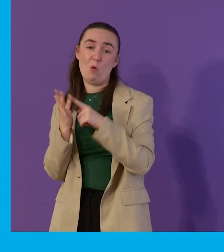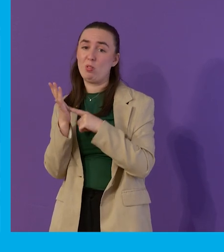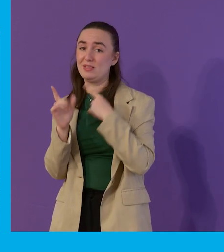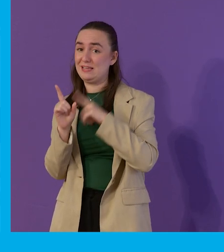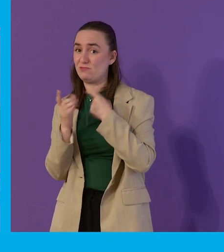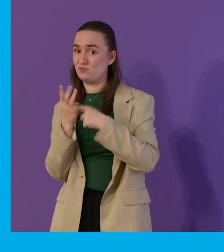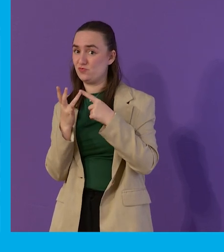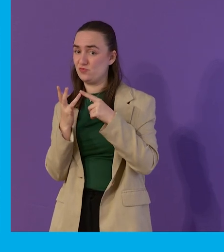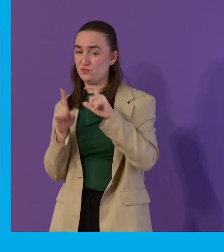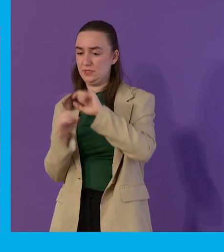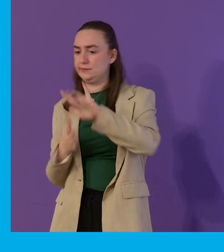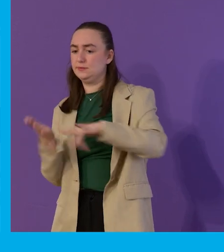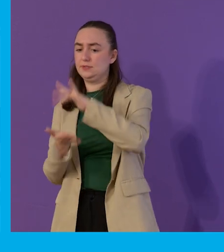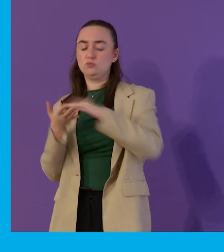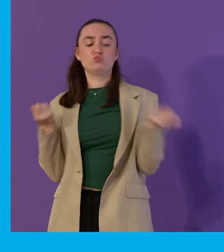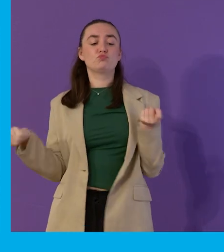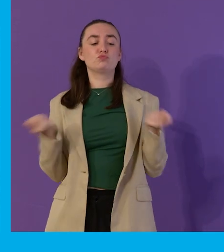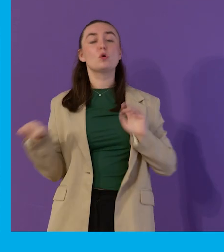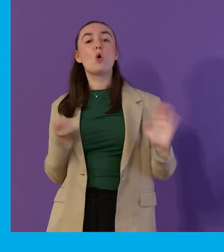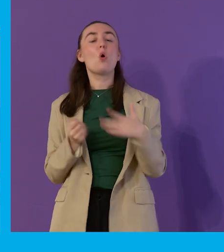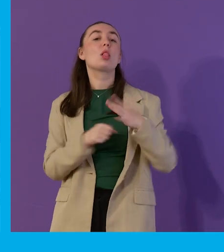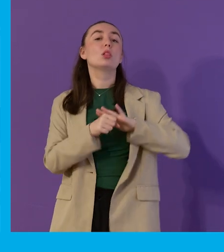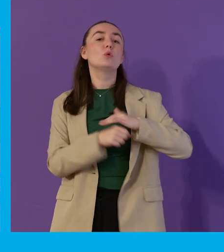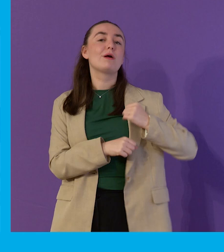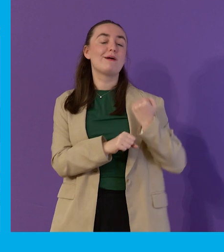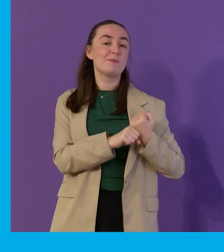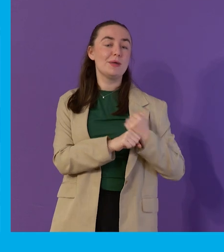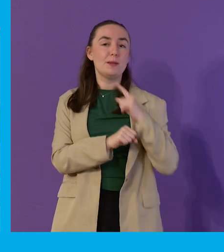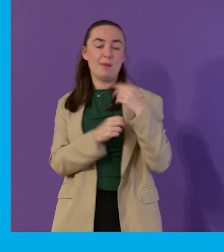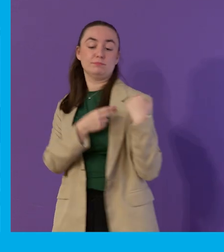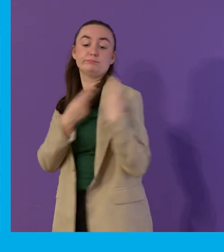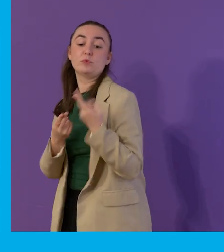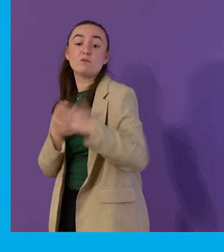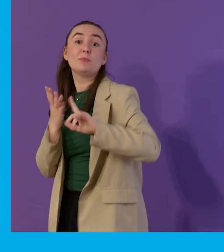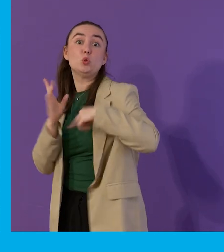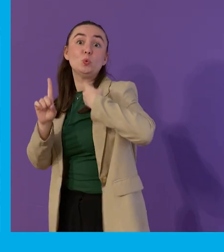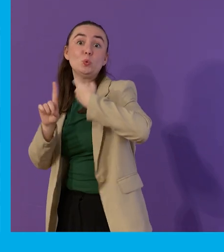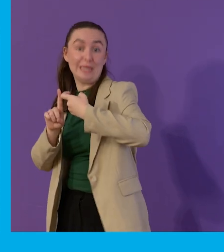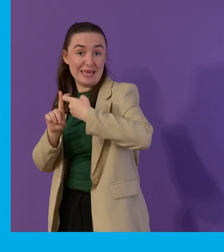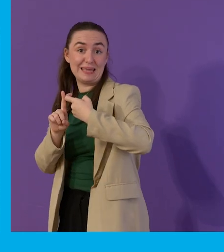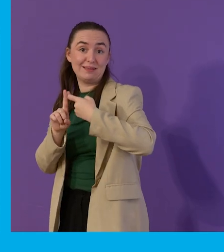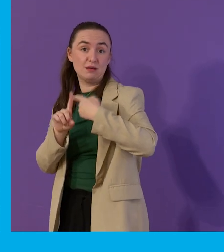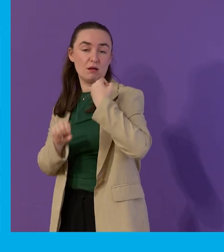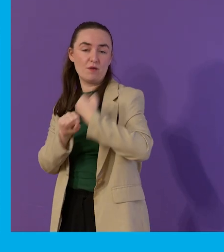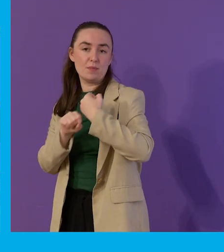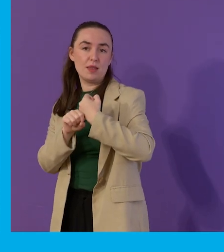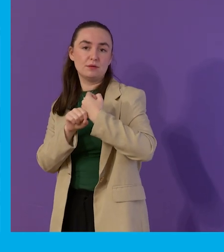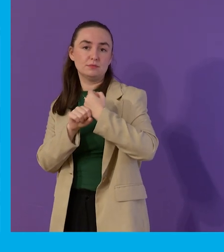centralisation or stop at Holyrood if they're devolved from the UK government, that perhaps